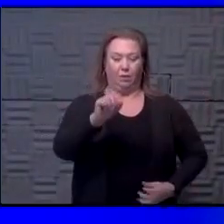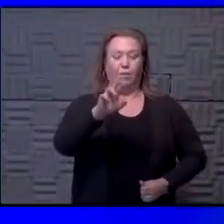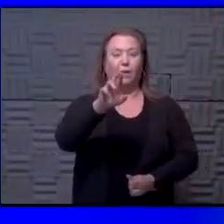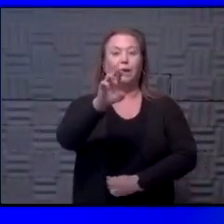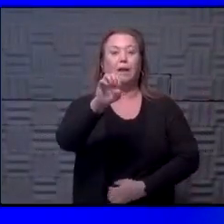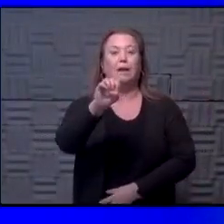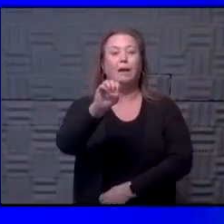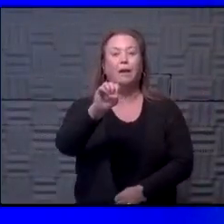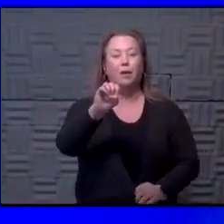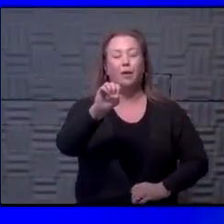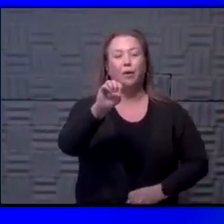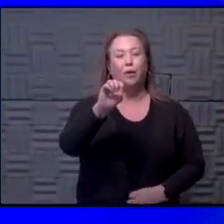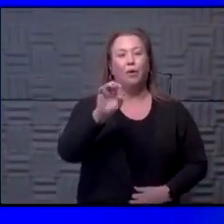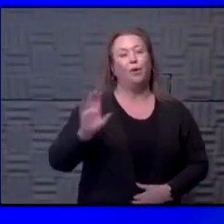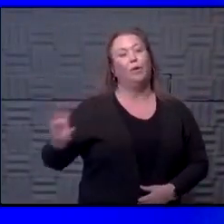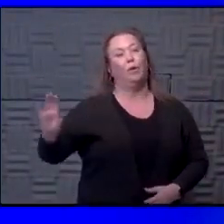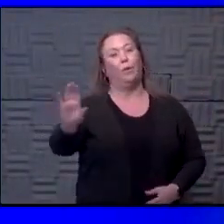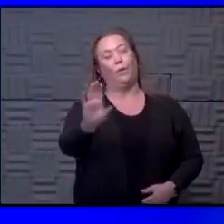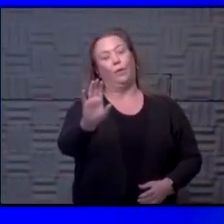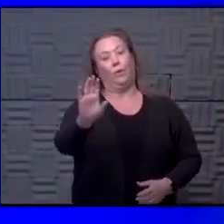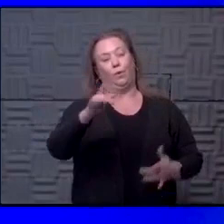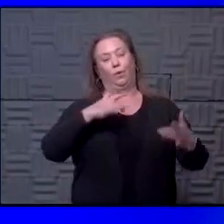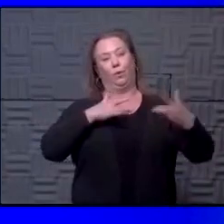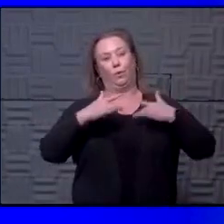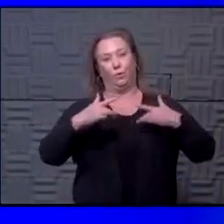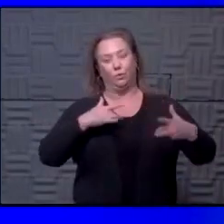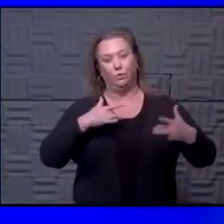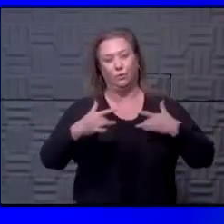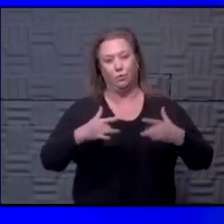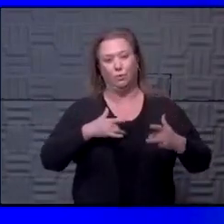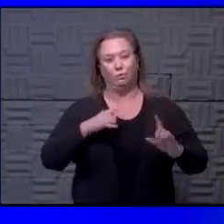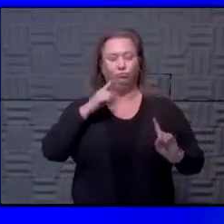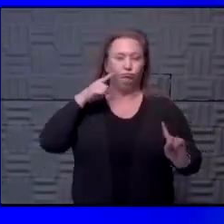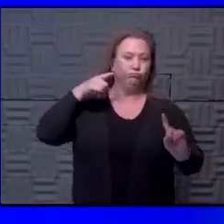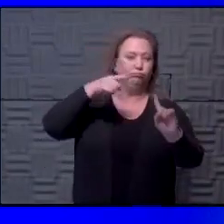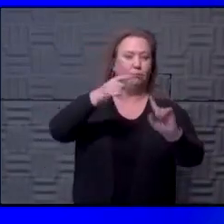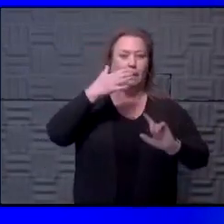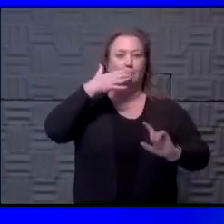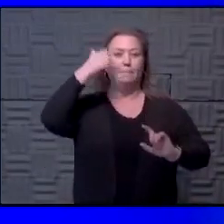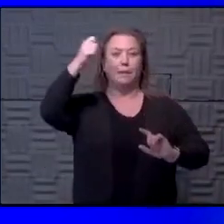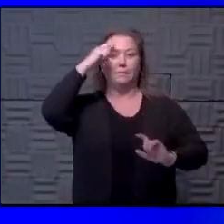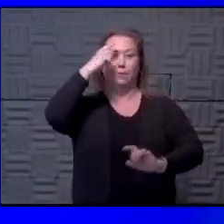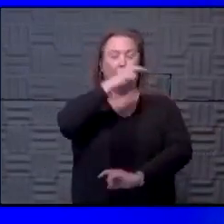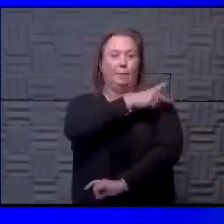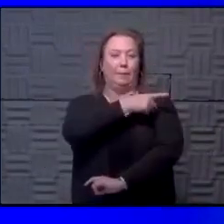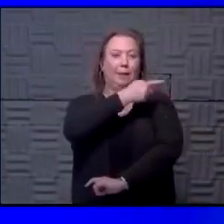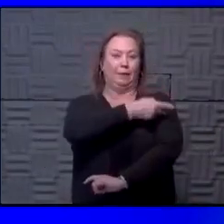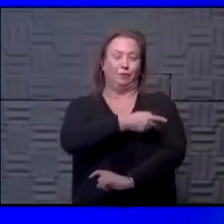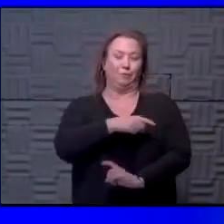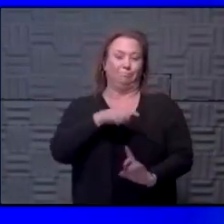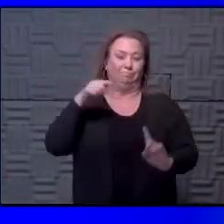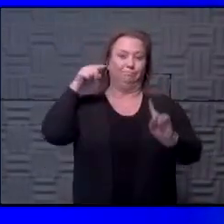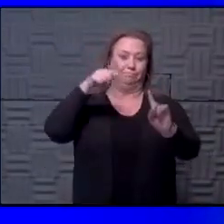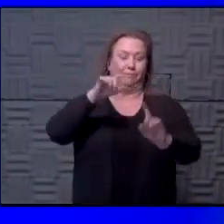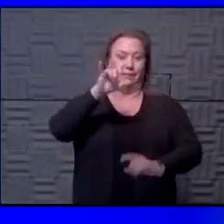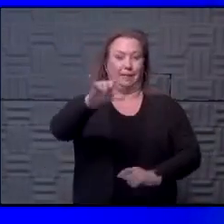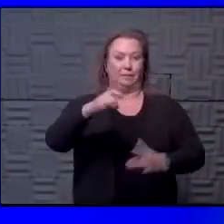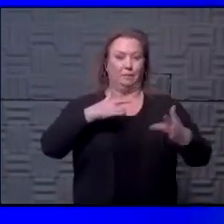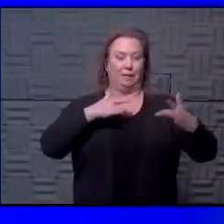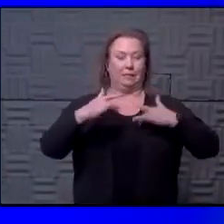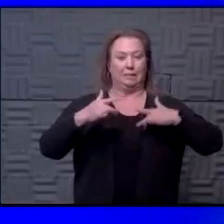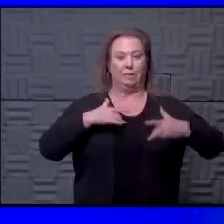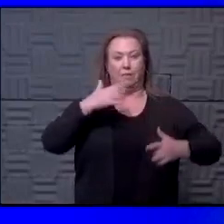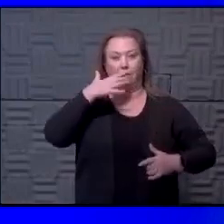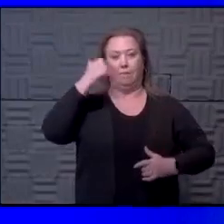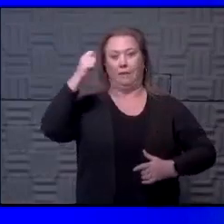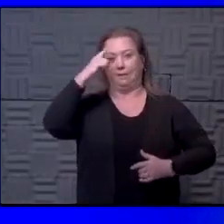when, your ultimate concern and care is what is the best thing for the patient, that's what we consider, and that is the best